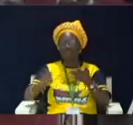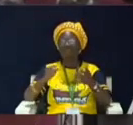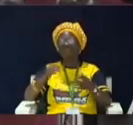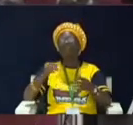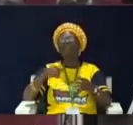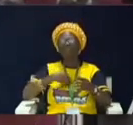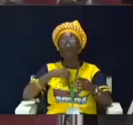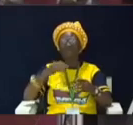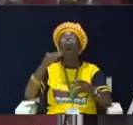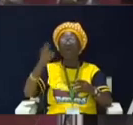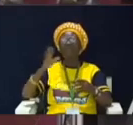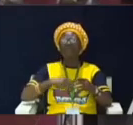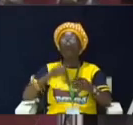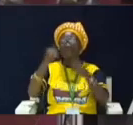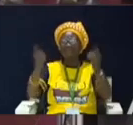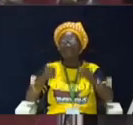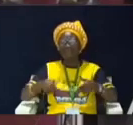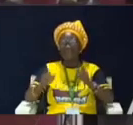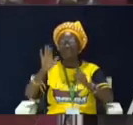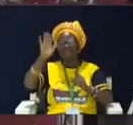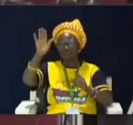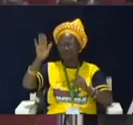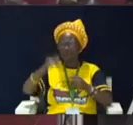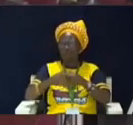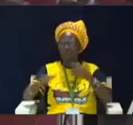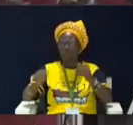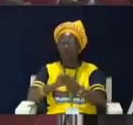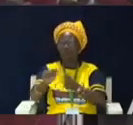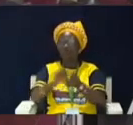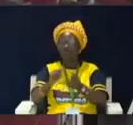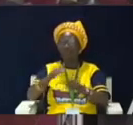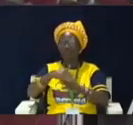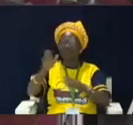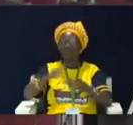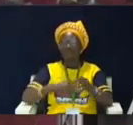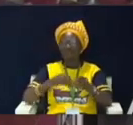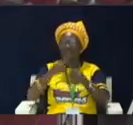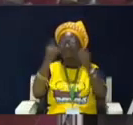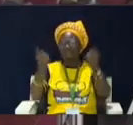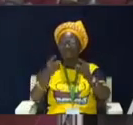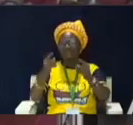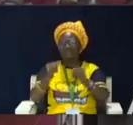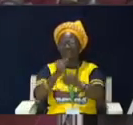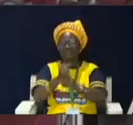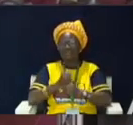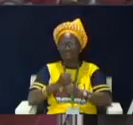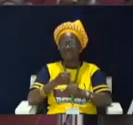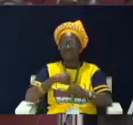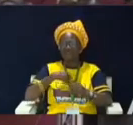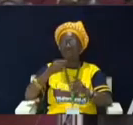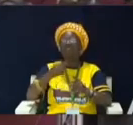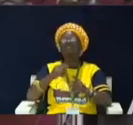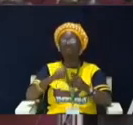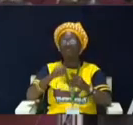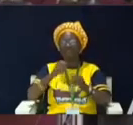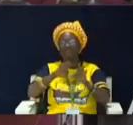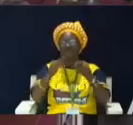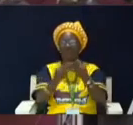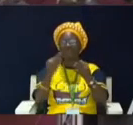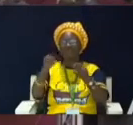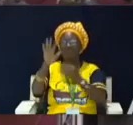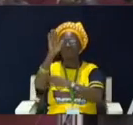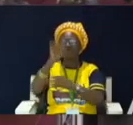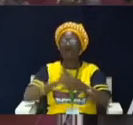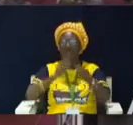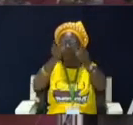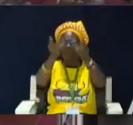your blood wash away my sins. Receive me into the family of God. I want you to be my Lord. I want